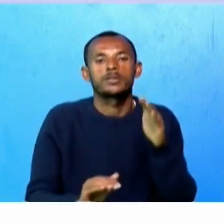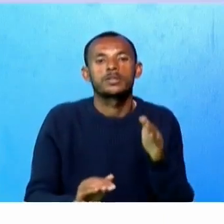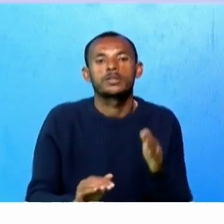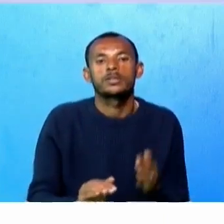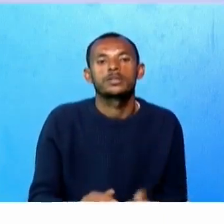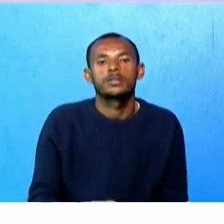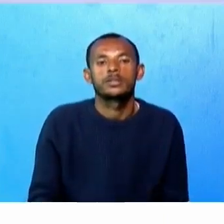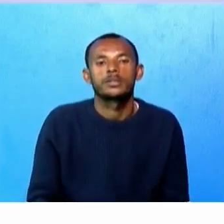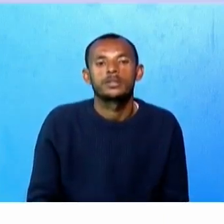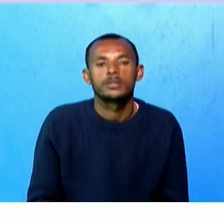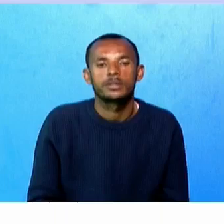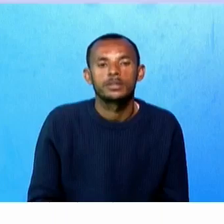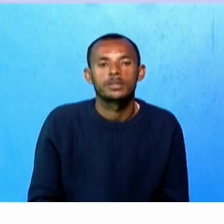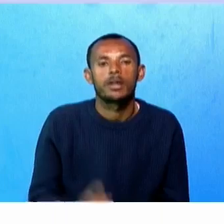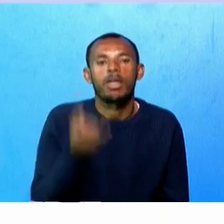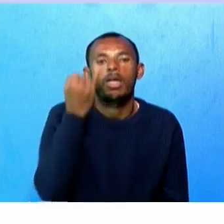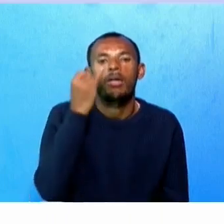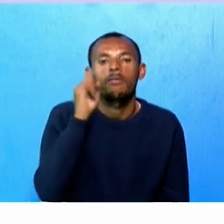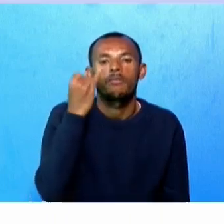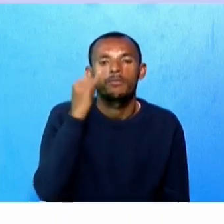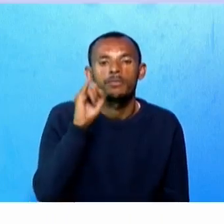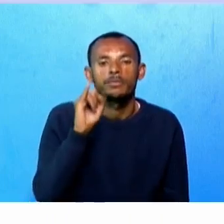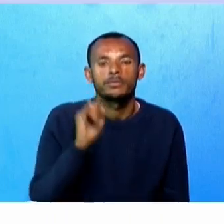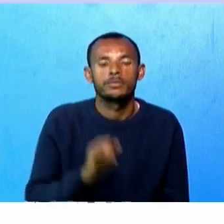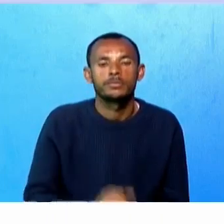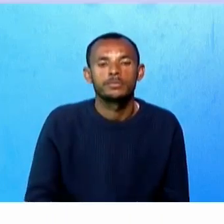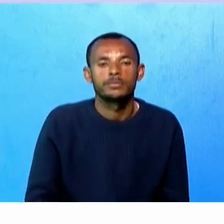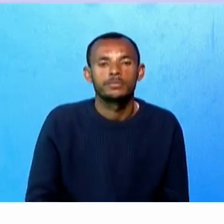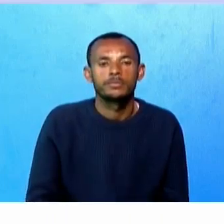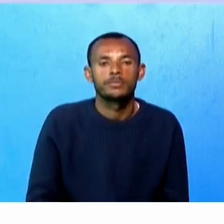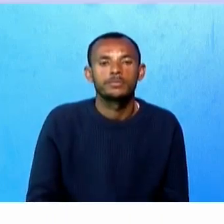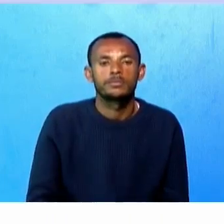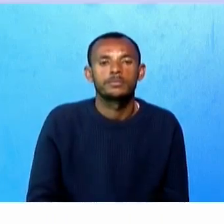this. If